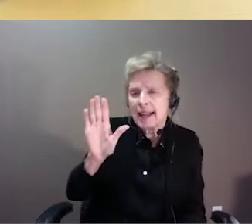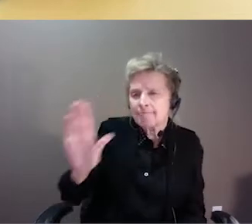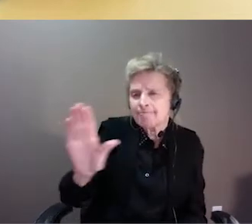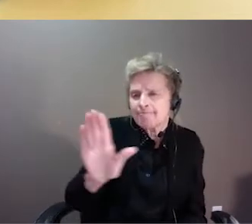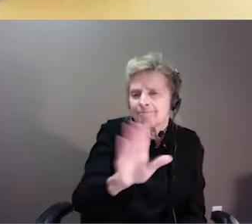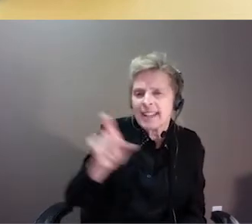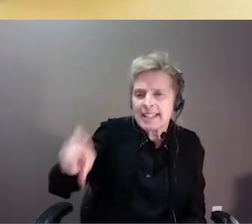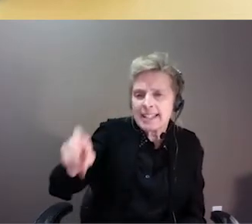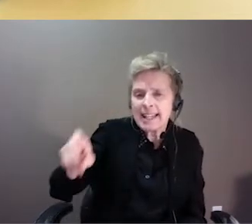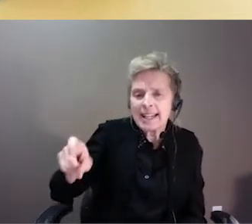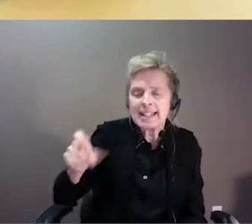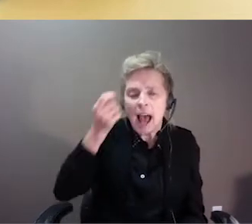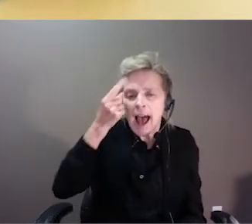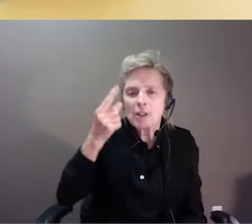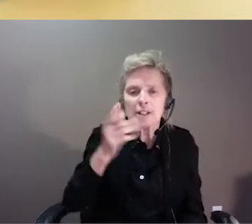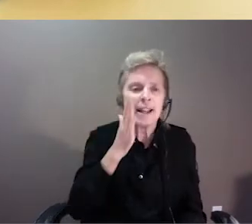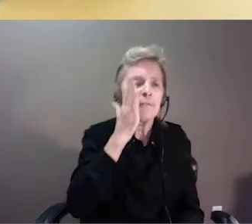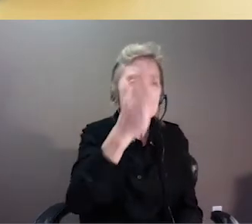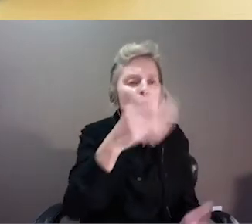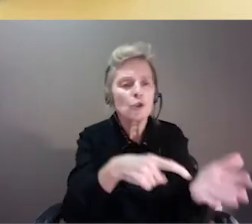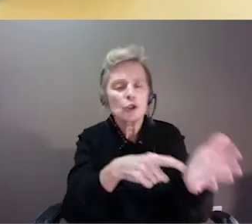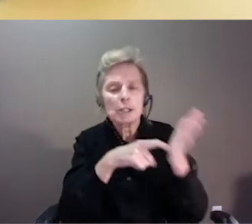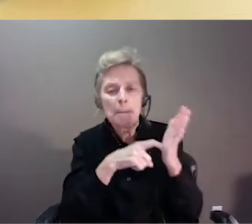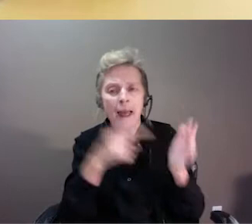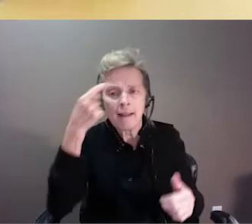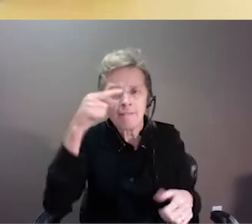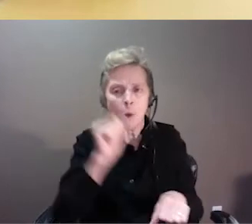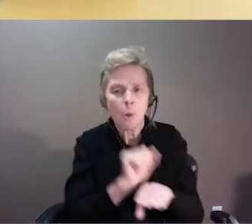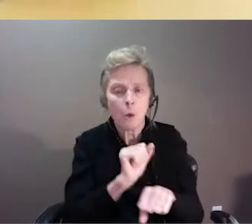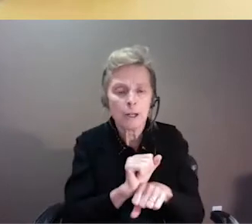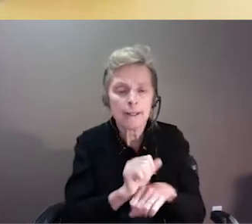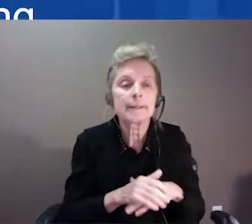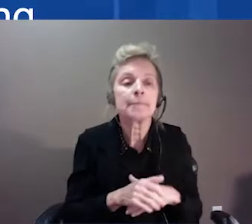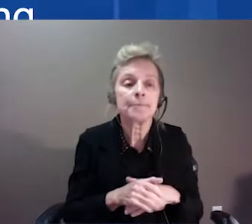industry demands of the future work. Next slide, please.